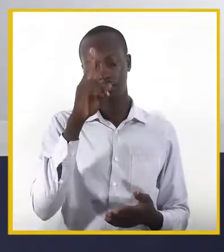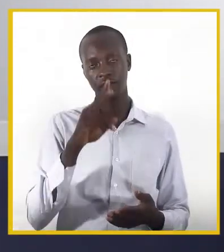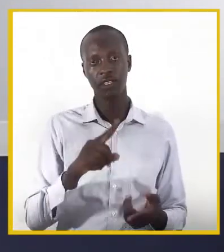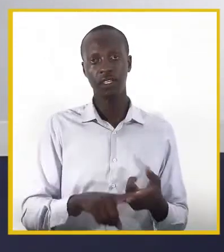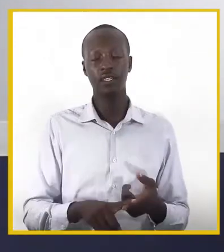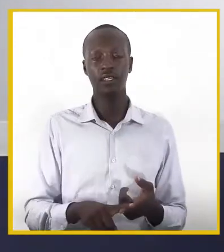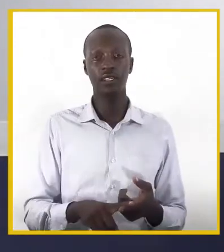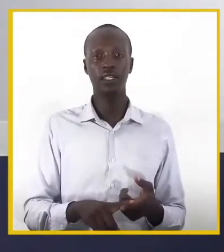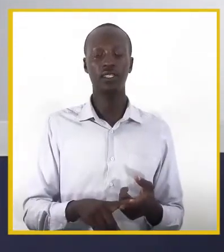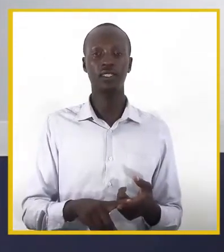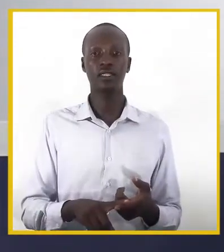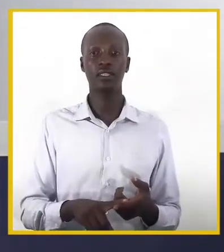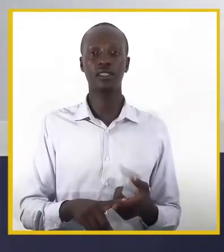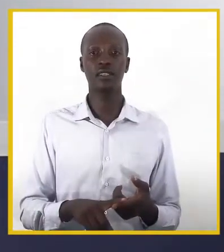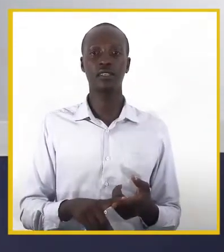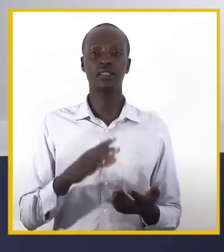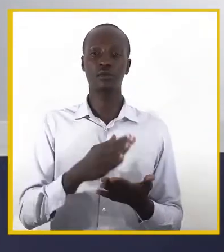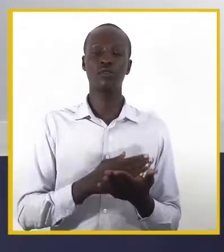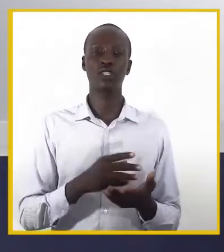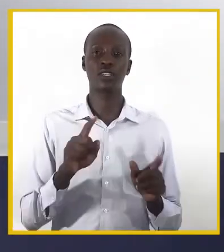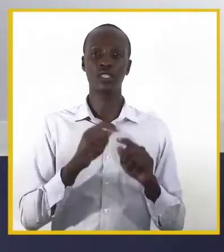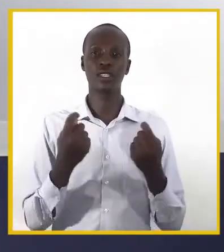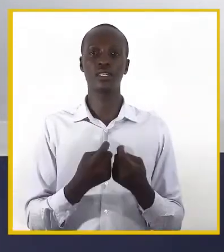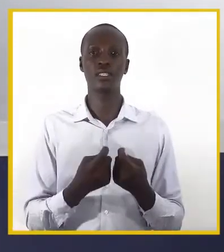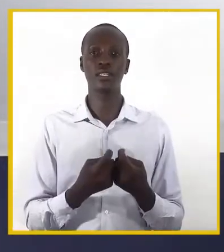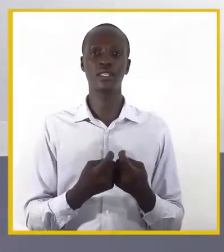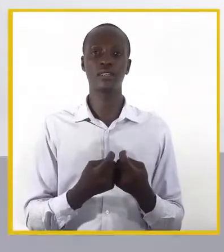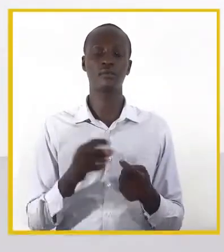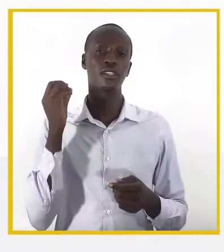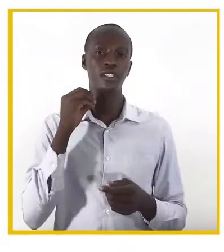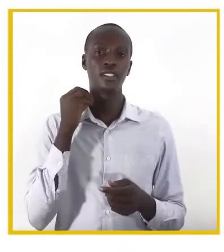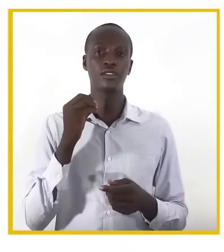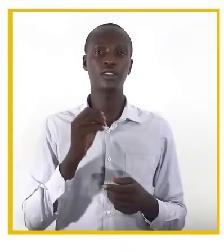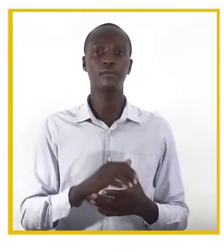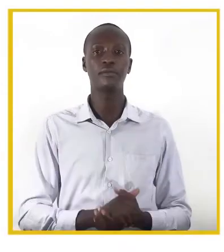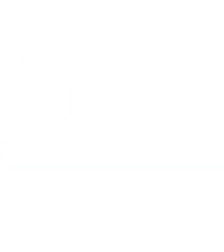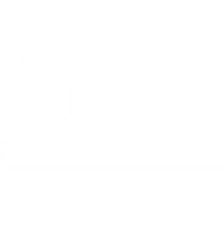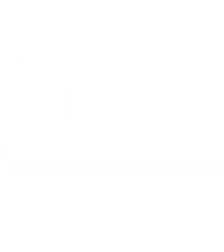Victor Ganyo from the Sign Language Desk, and the crew behind the scenes, pleasant viewing.